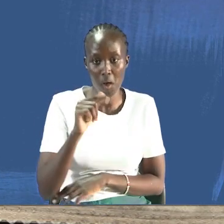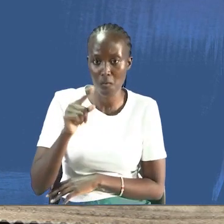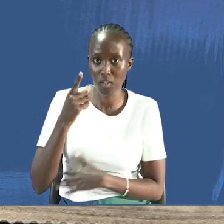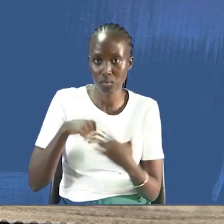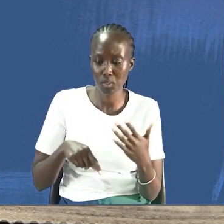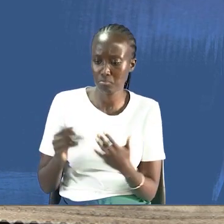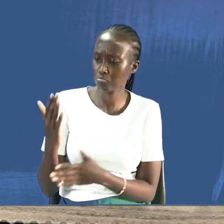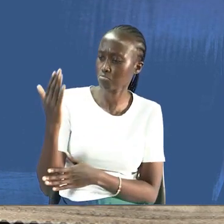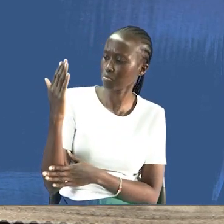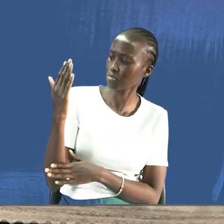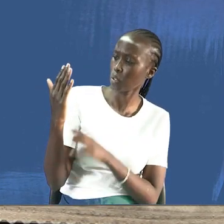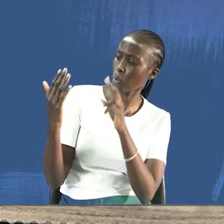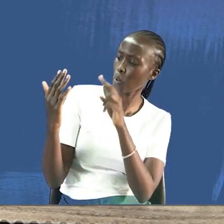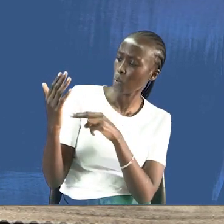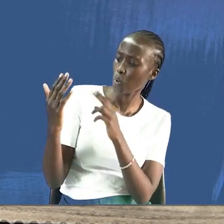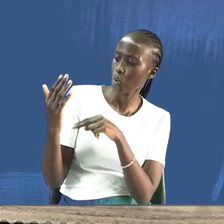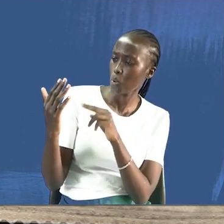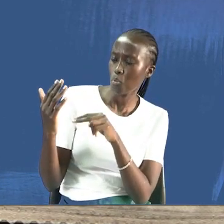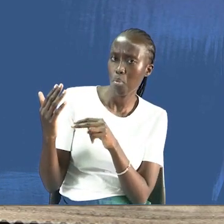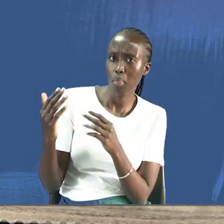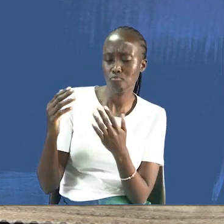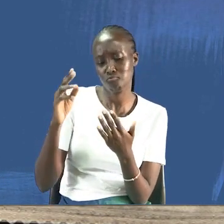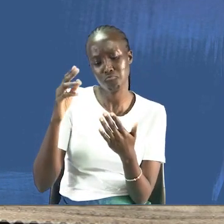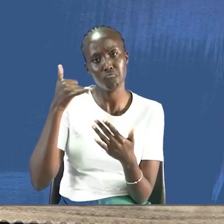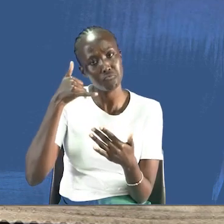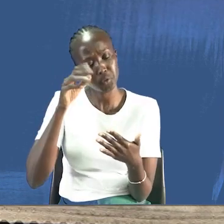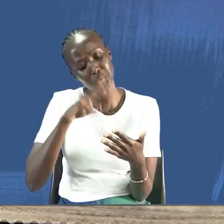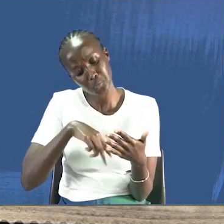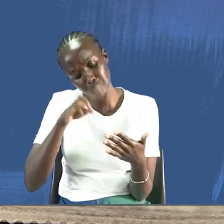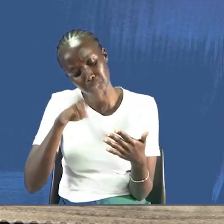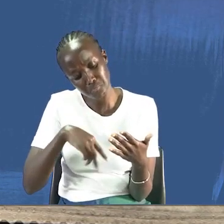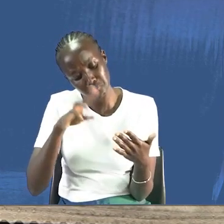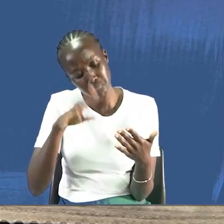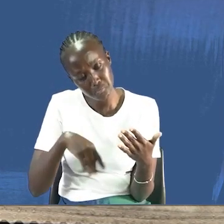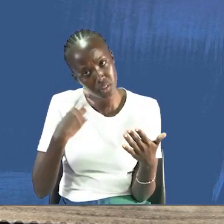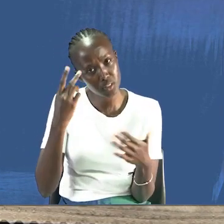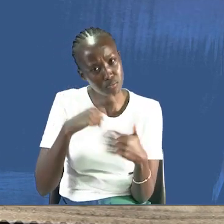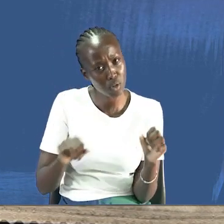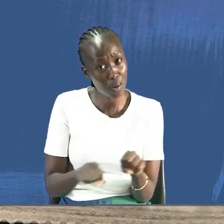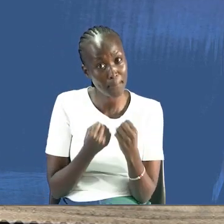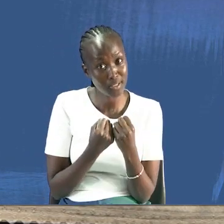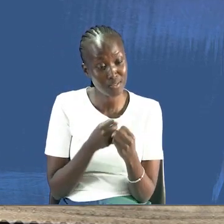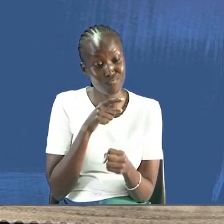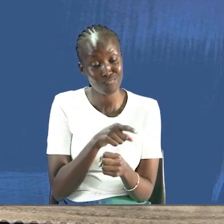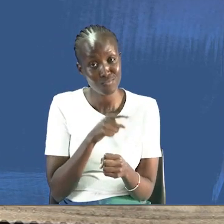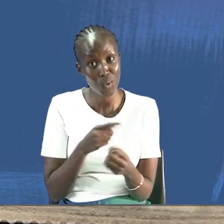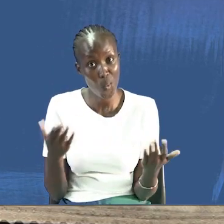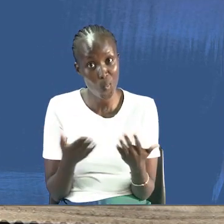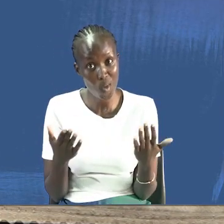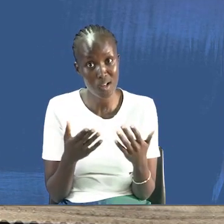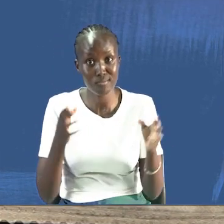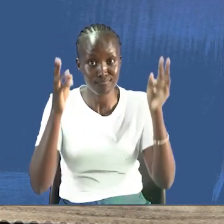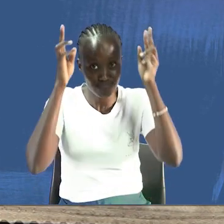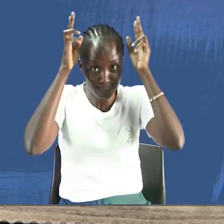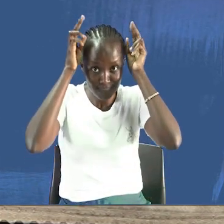to the media, either social media or mainstream media, to see what is happening. And if that is a place where the